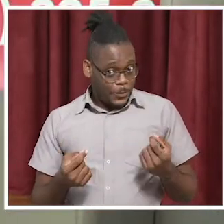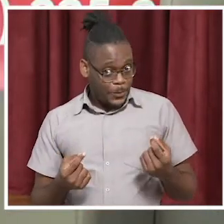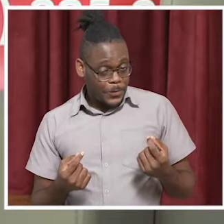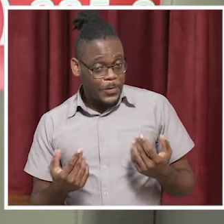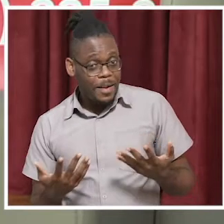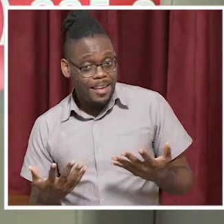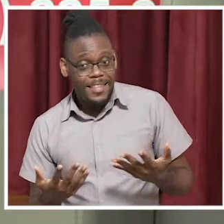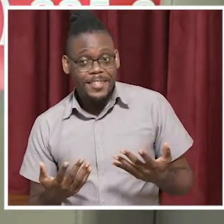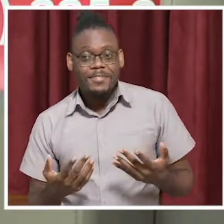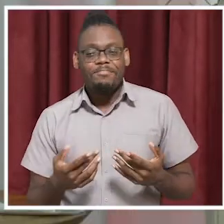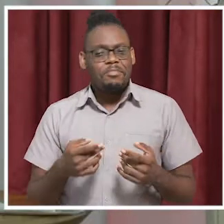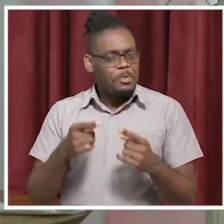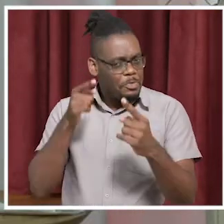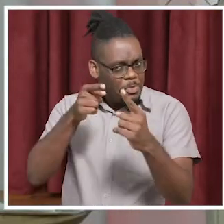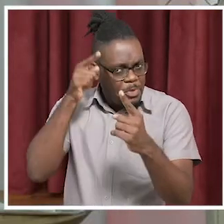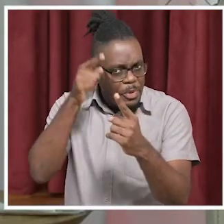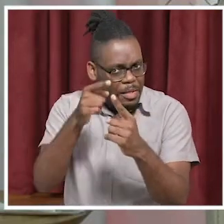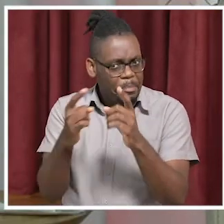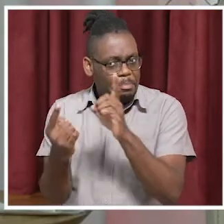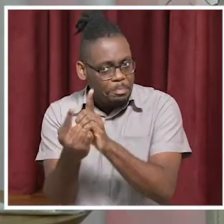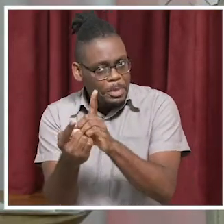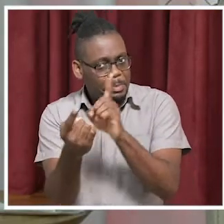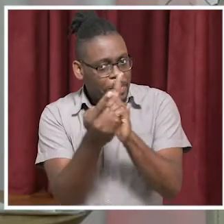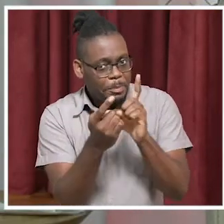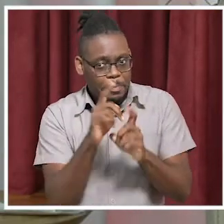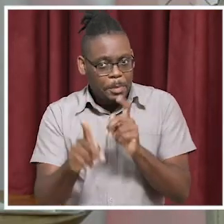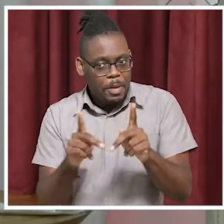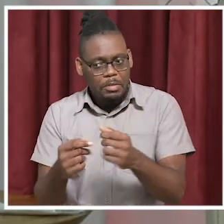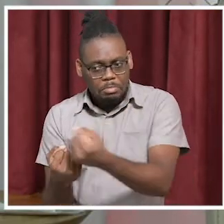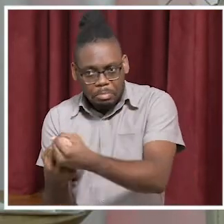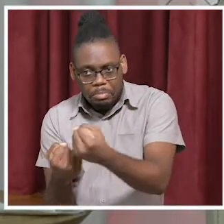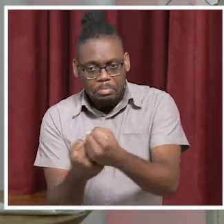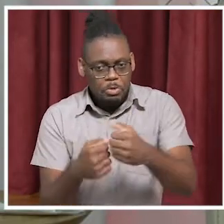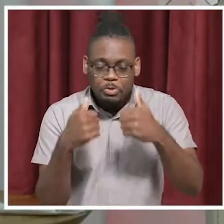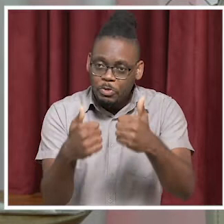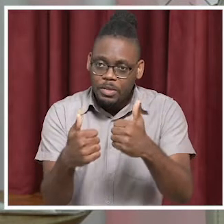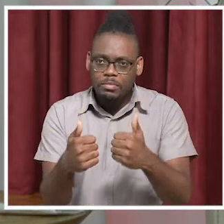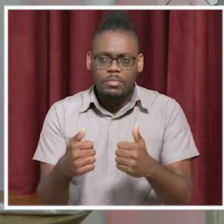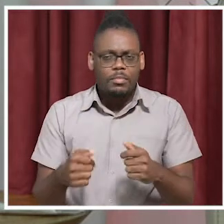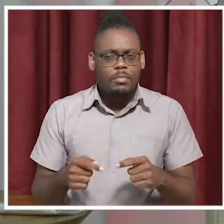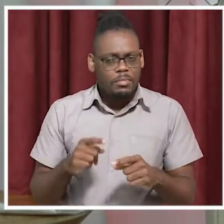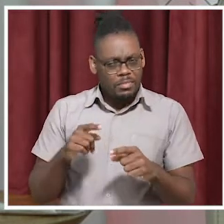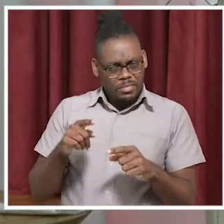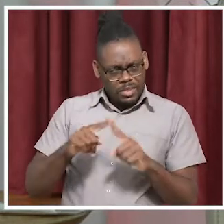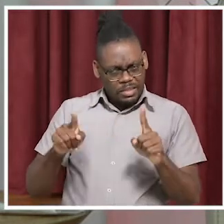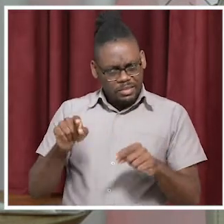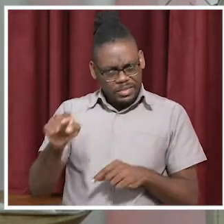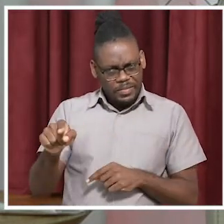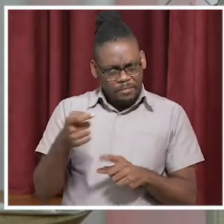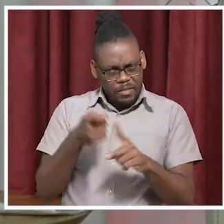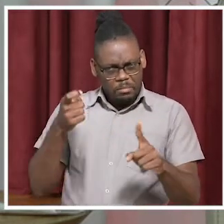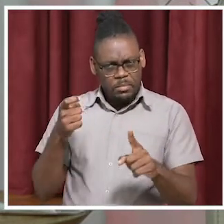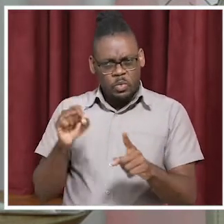know way it. To get we need there. To know it. Now, that is different to the social welfare where yeah. we have monthly actual